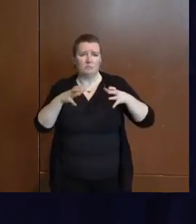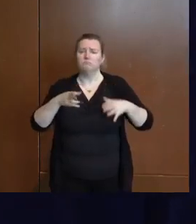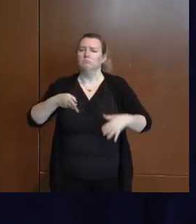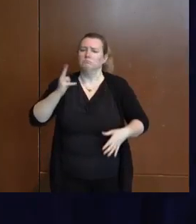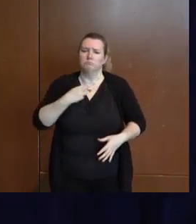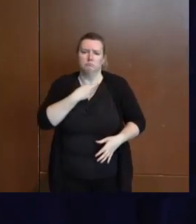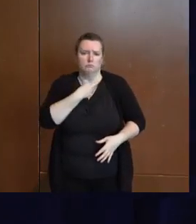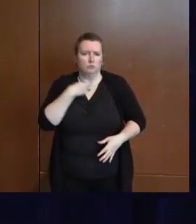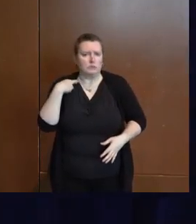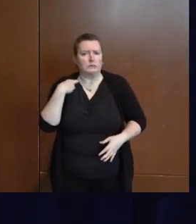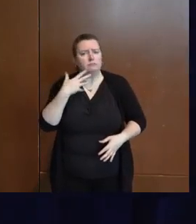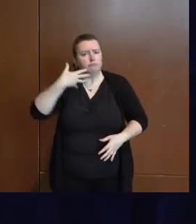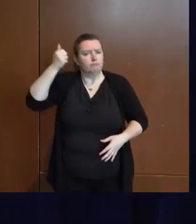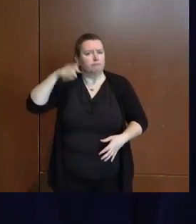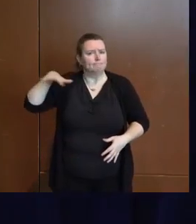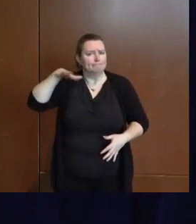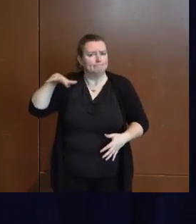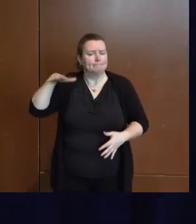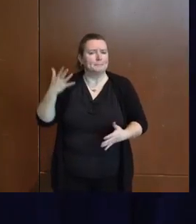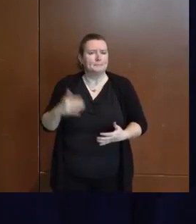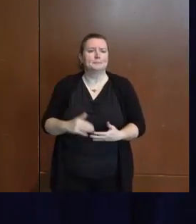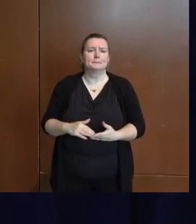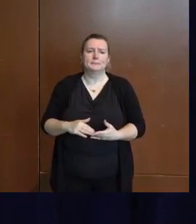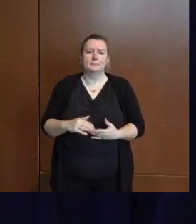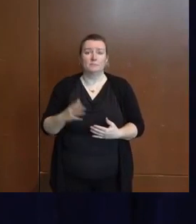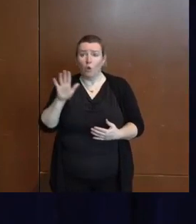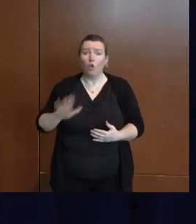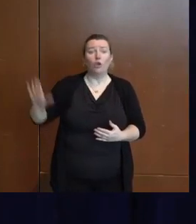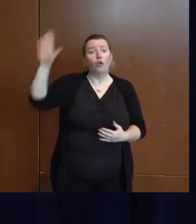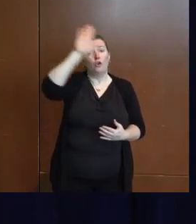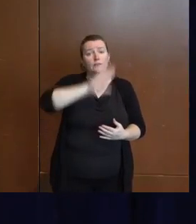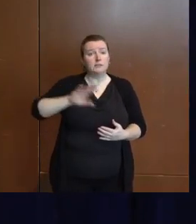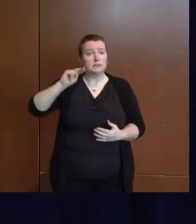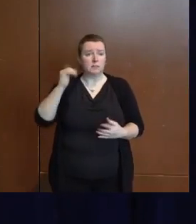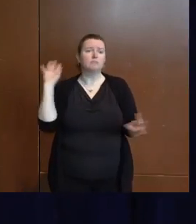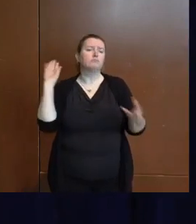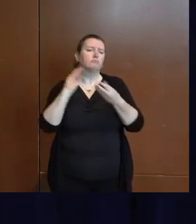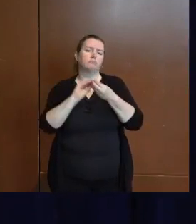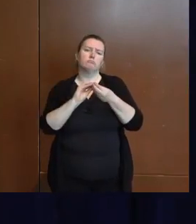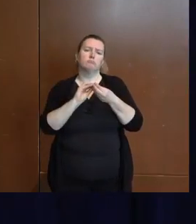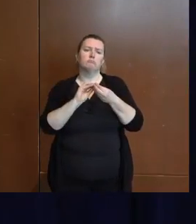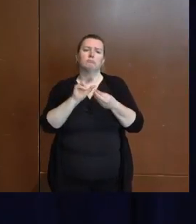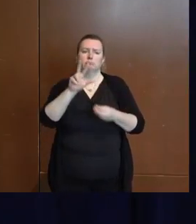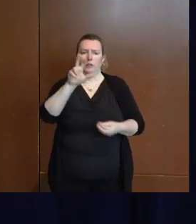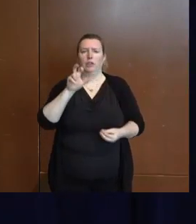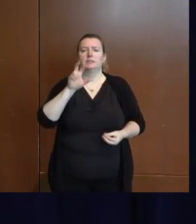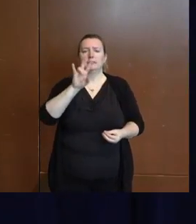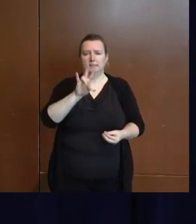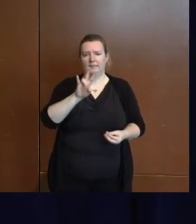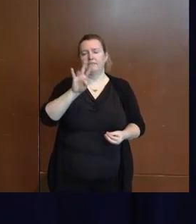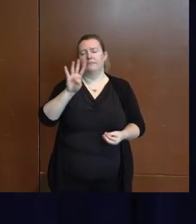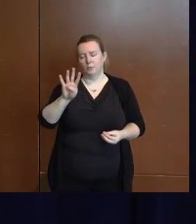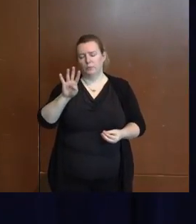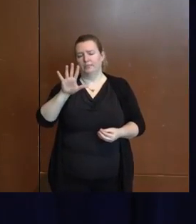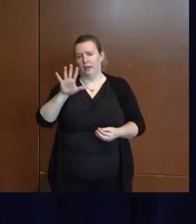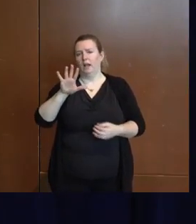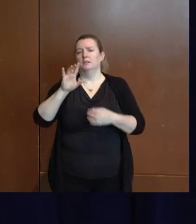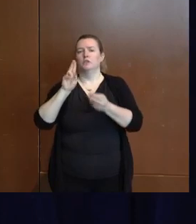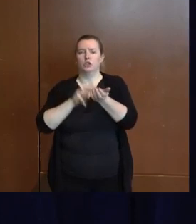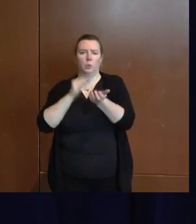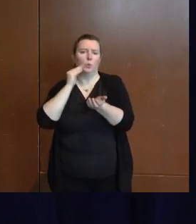Currently, 81 of our 375 long-term care facilities have reported at